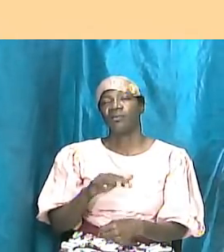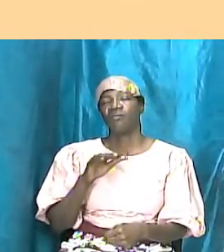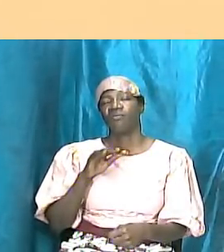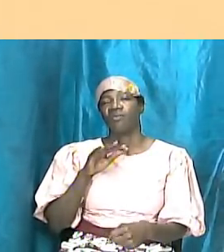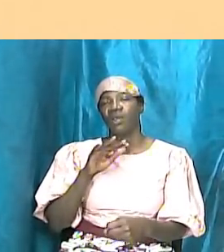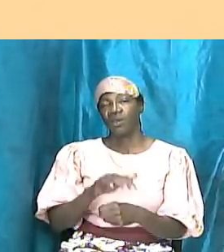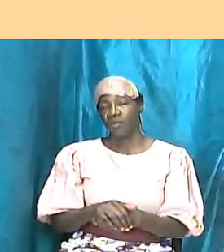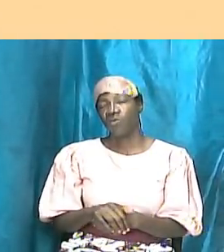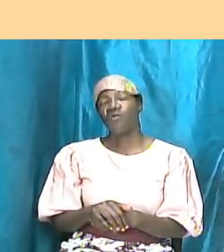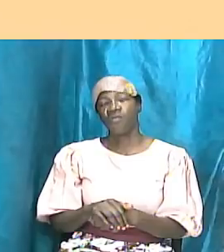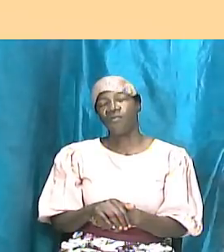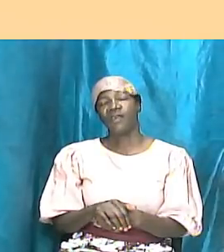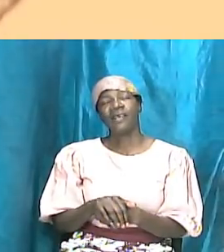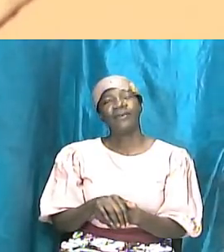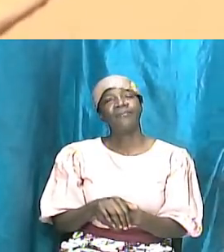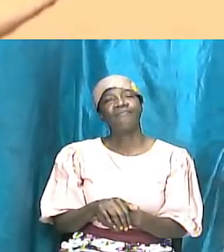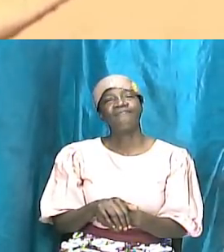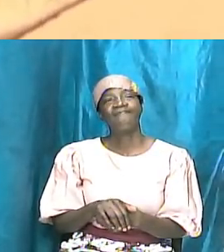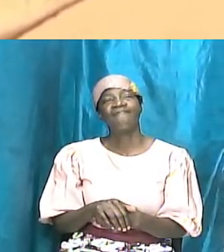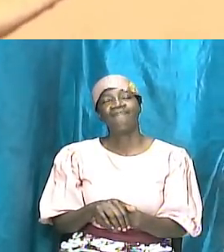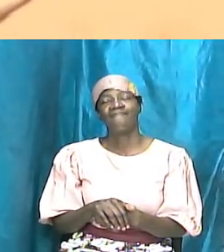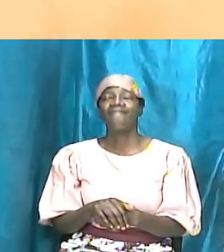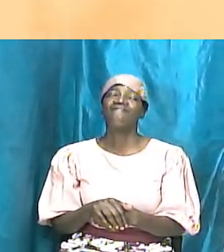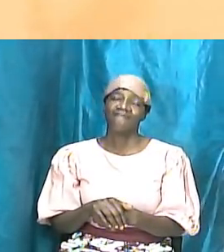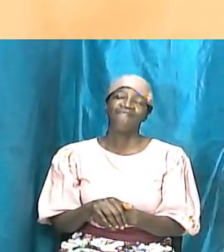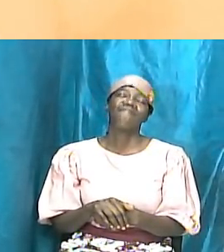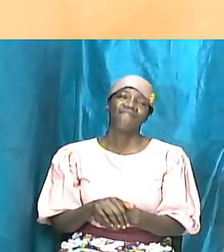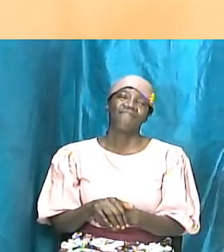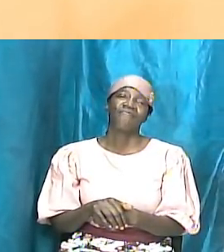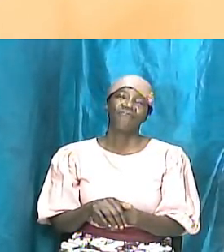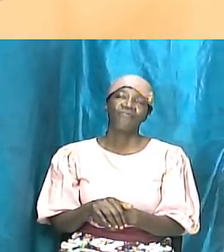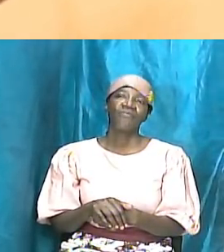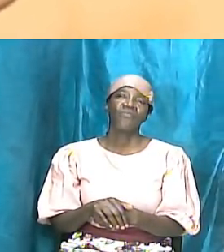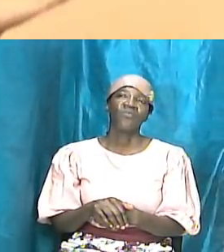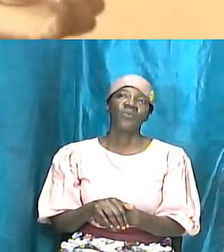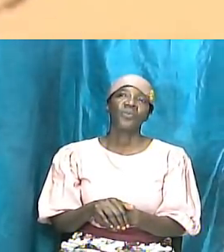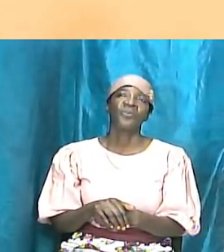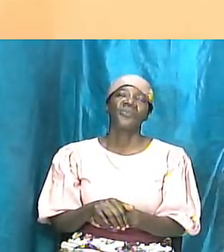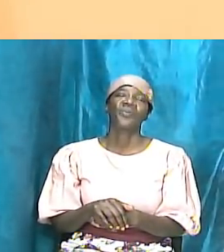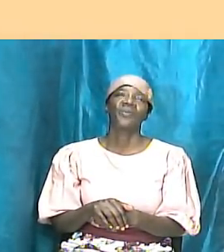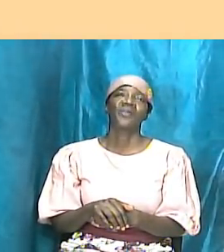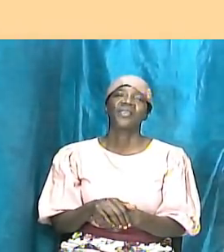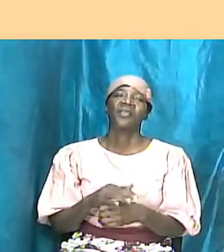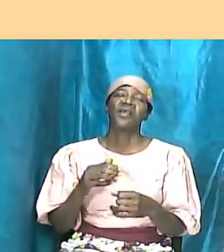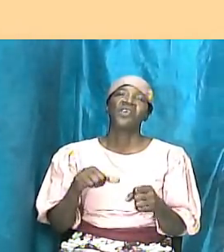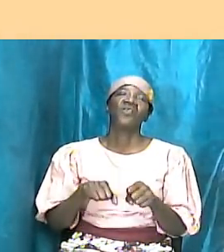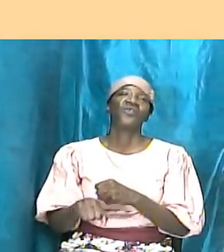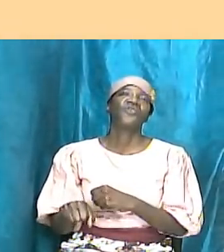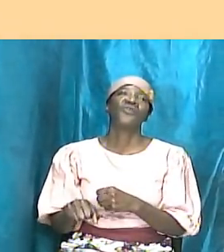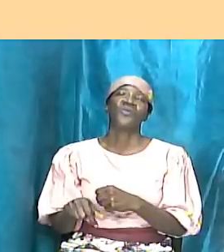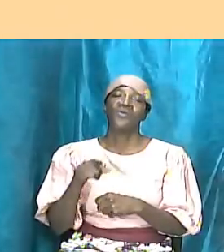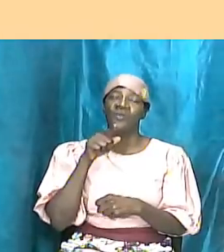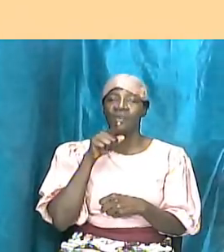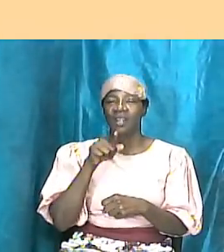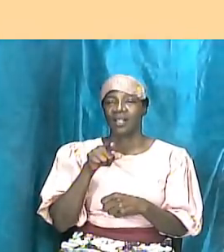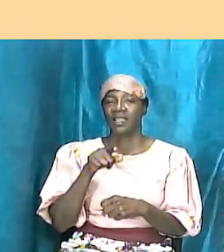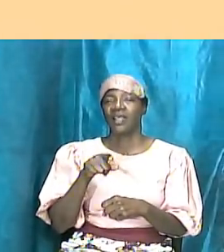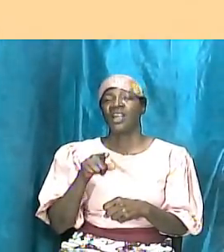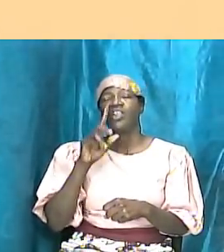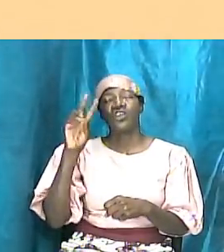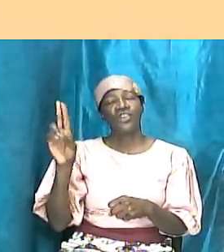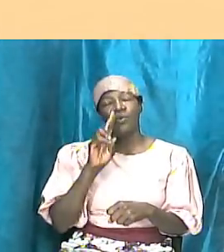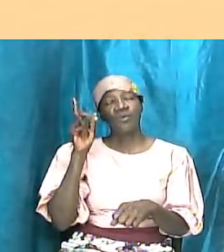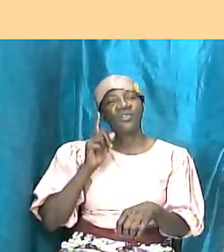COVID-19 over, which is, yes, corona, over the last 2 years, And so utilize the